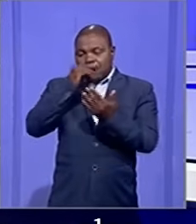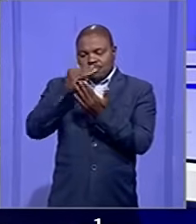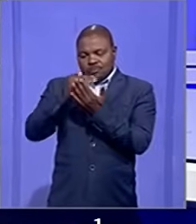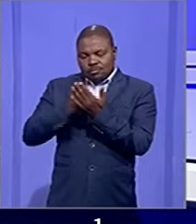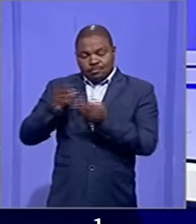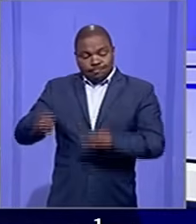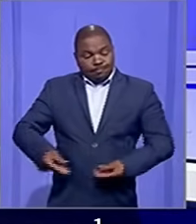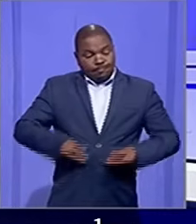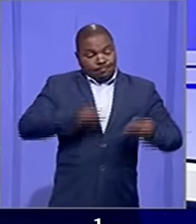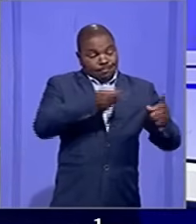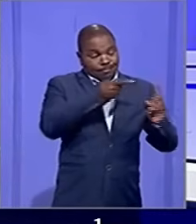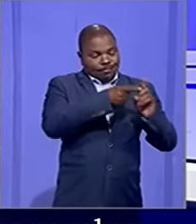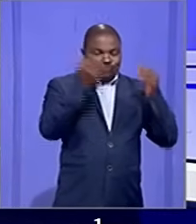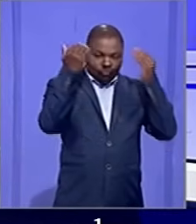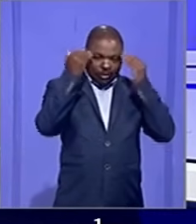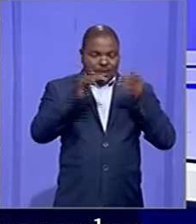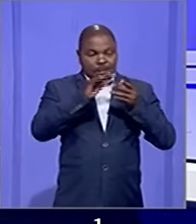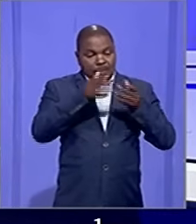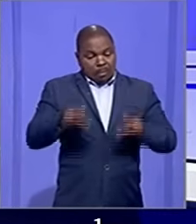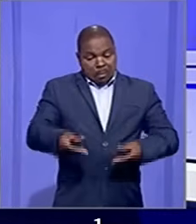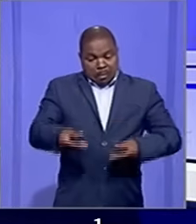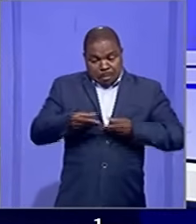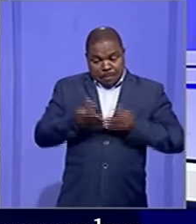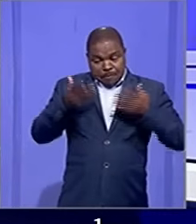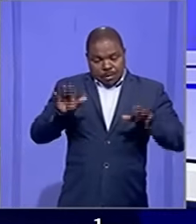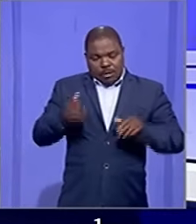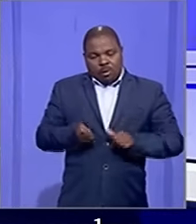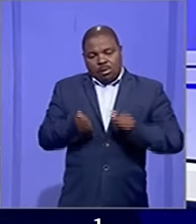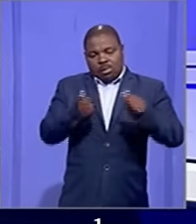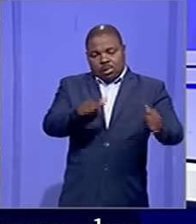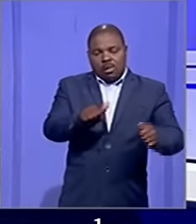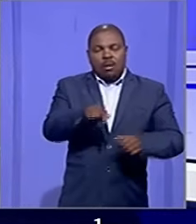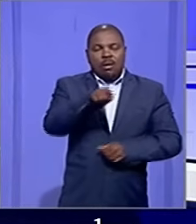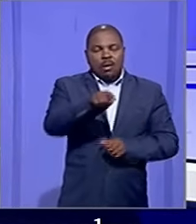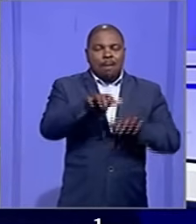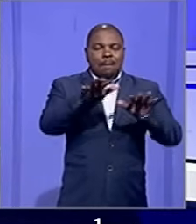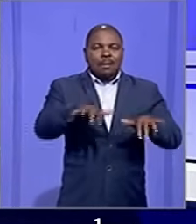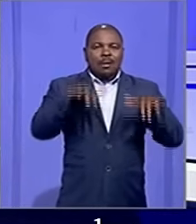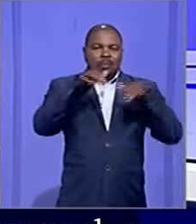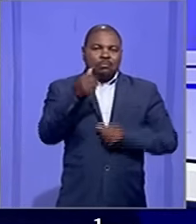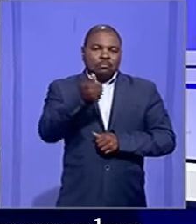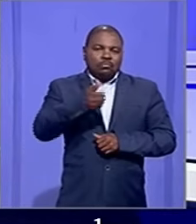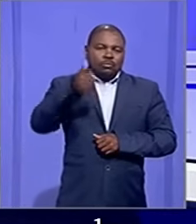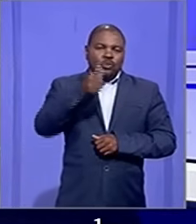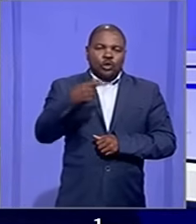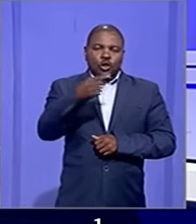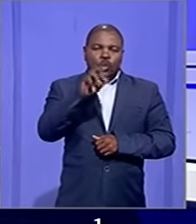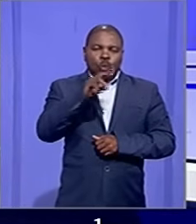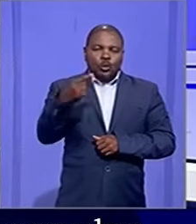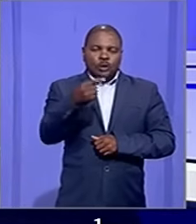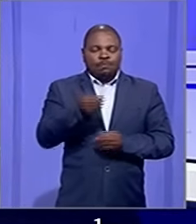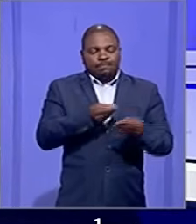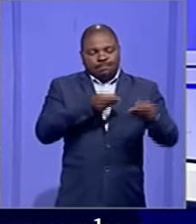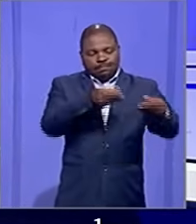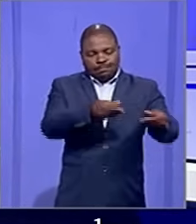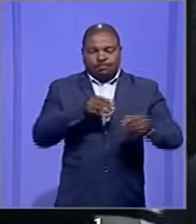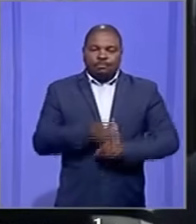moahlodi mogolo yo le yena a fetišitšego lenaneo leo go mongwaledi wa palamente Xolile George.